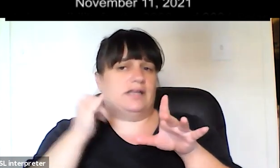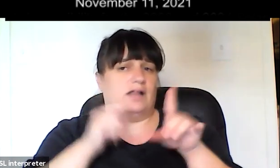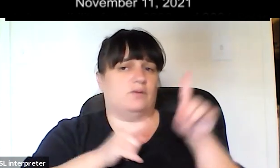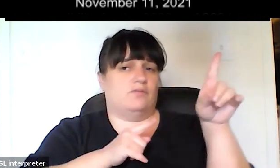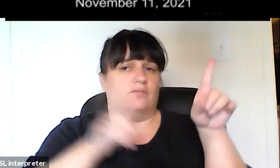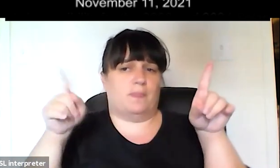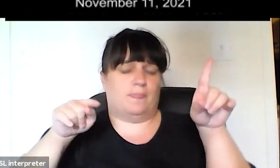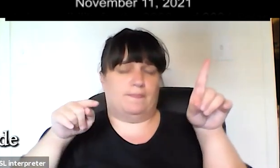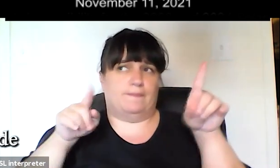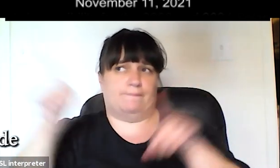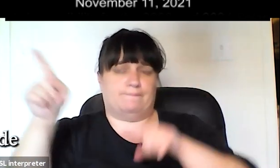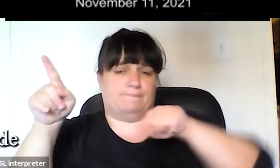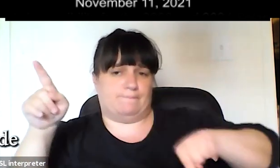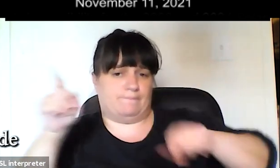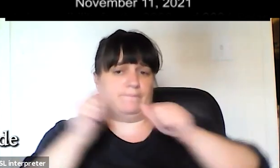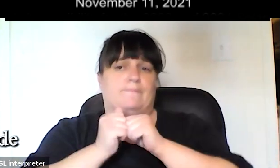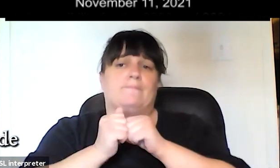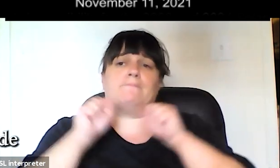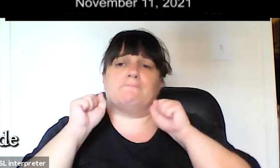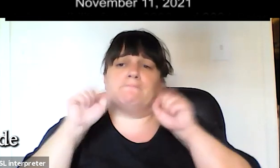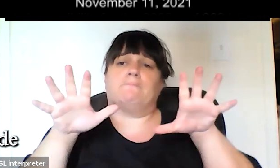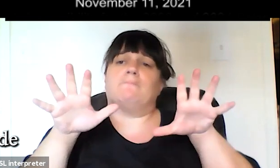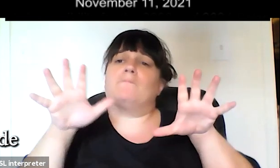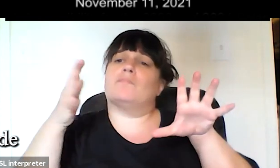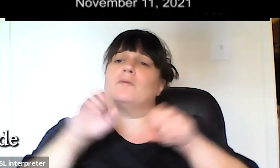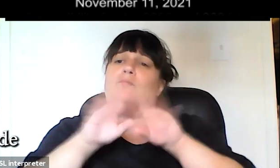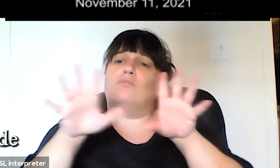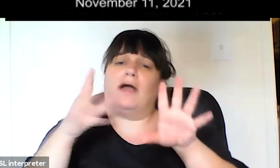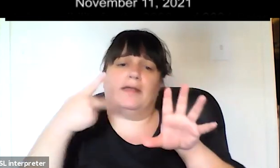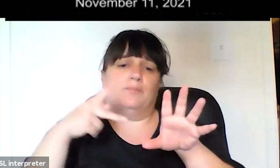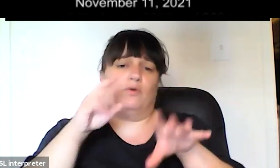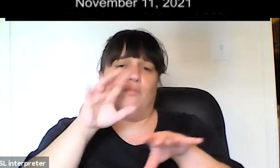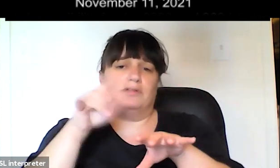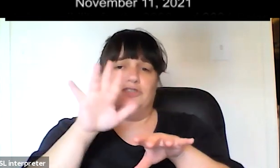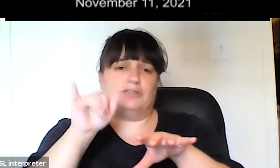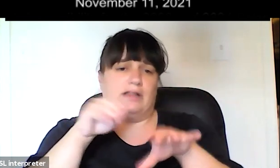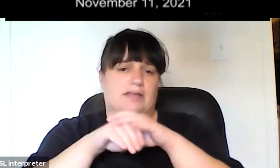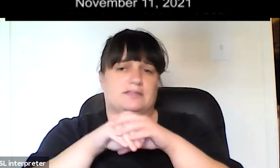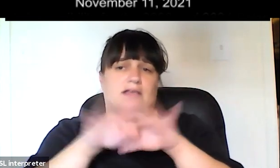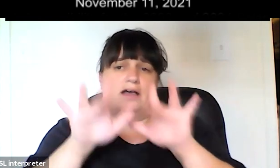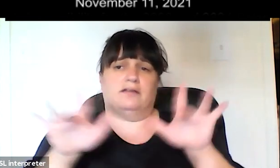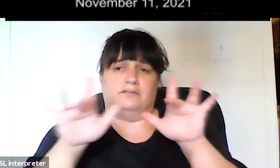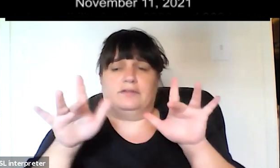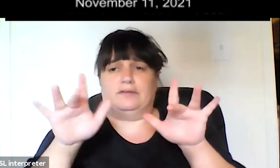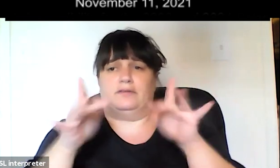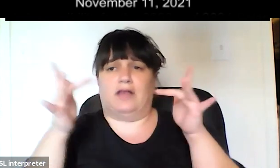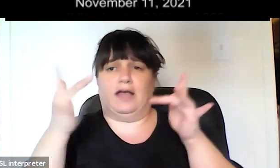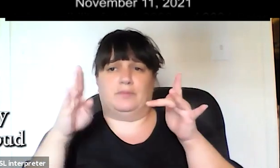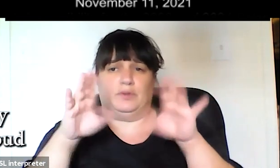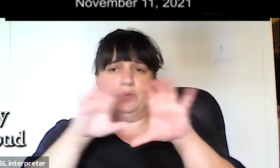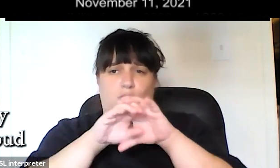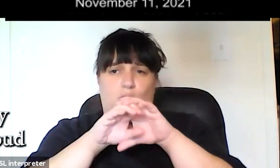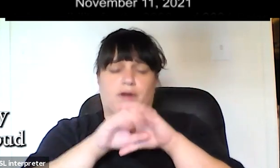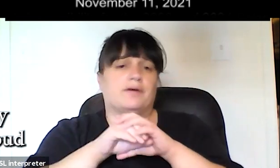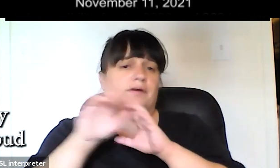and our lower left, with a blob of bright purple jelly inside the bulbous pale blue core.